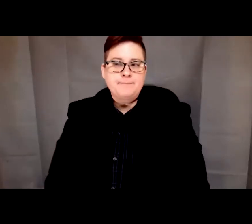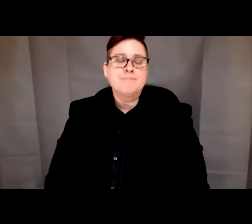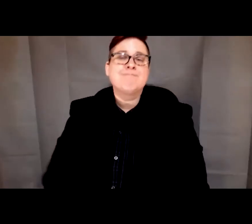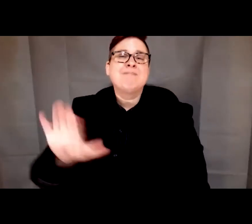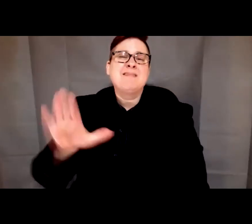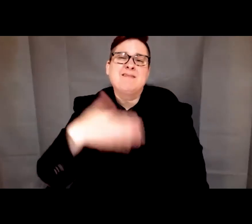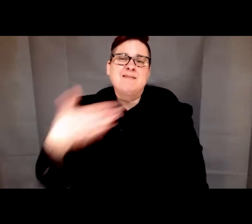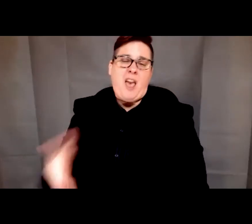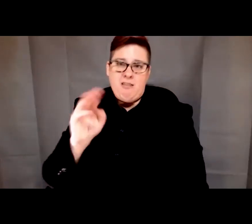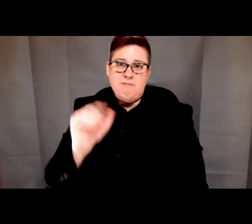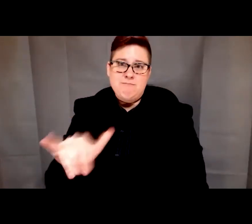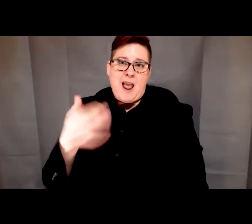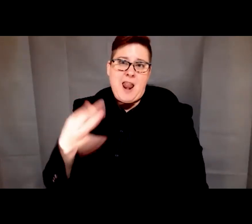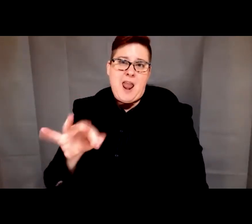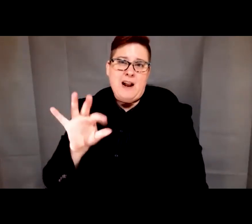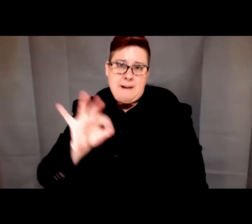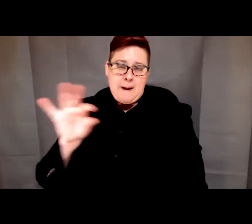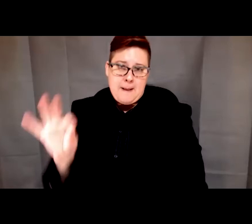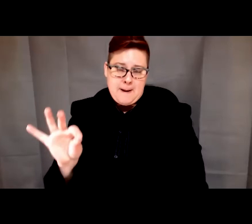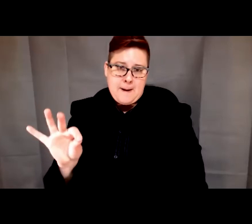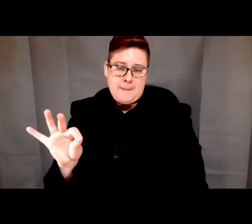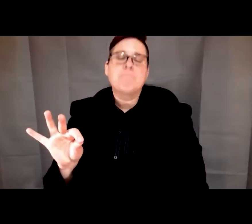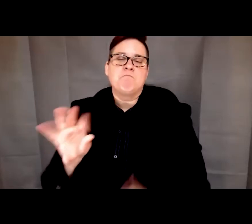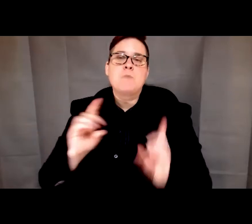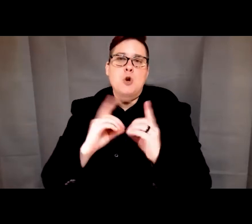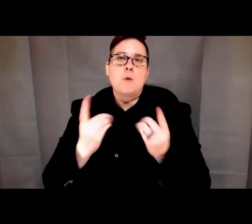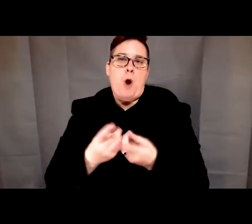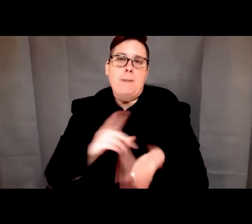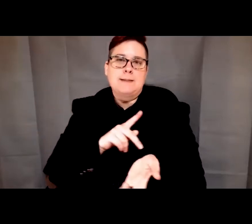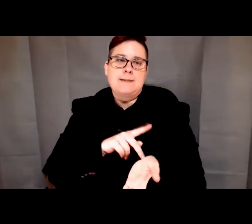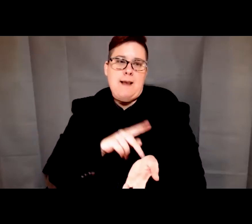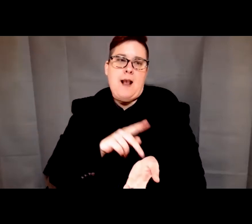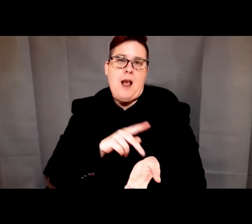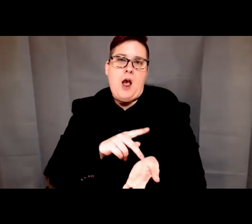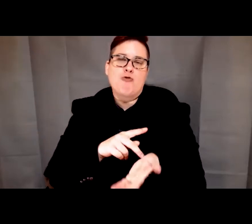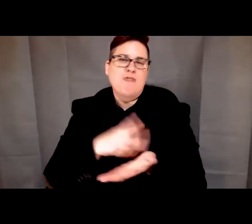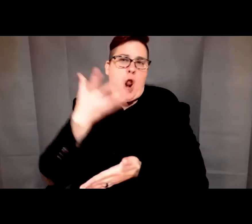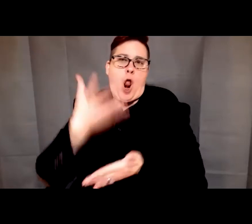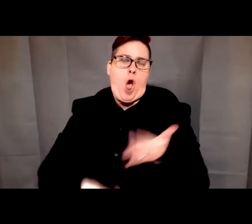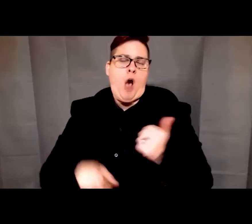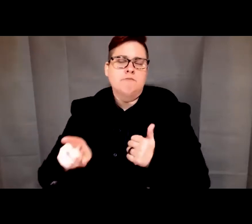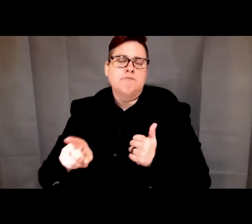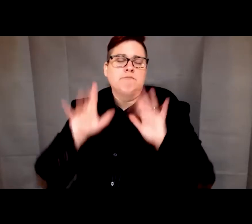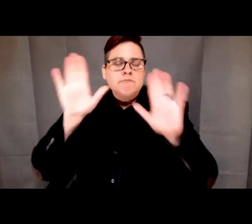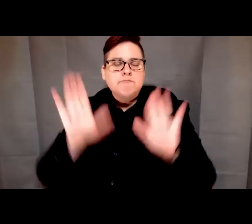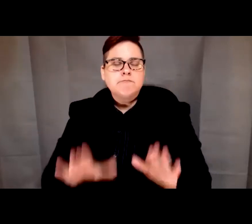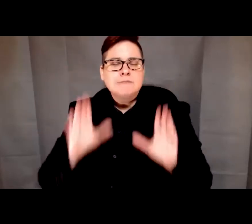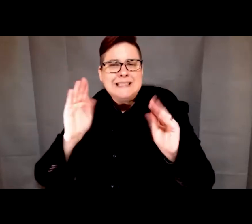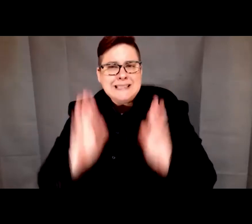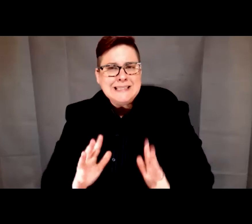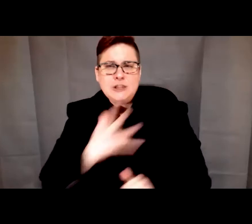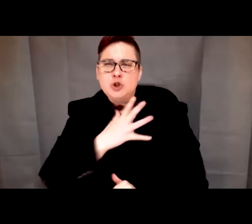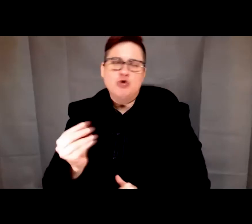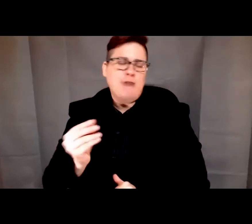death in May of 1999, the Department of Psychiatry lost an outstanding teacher and an